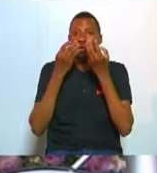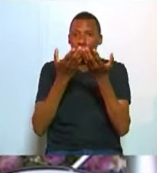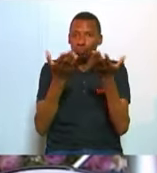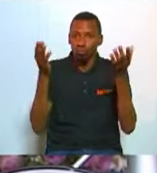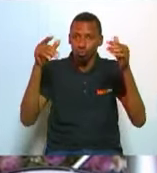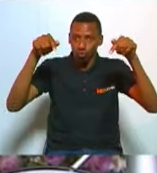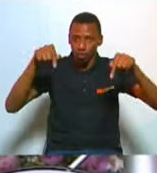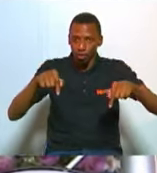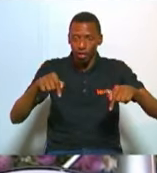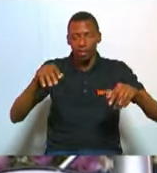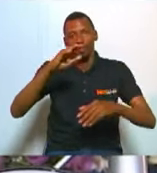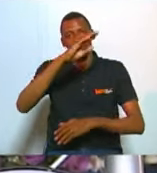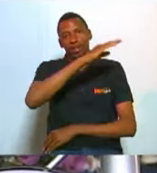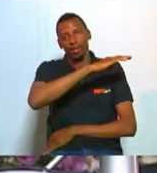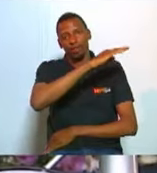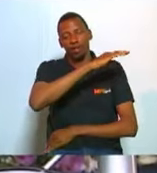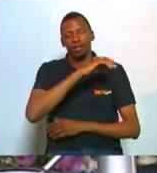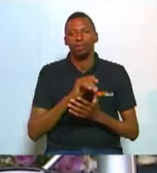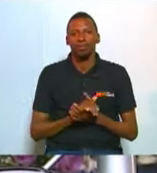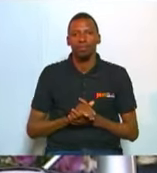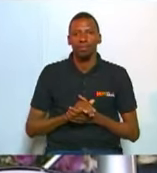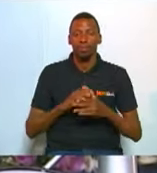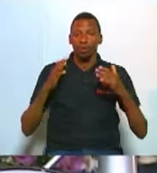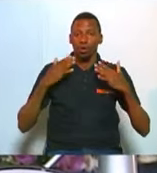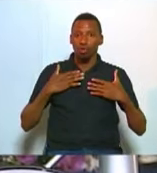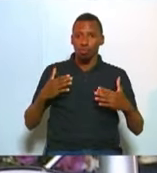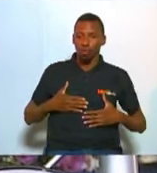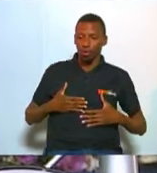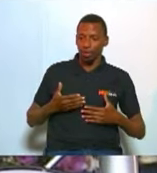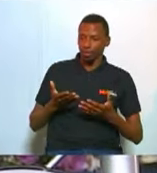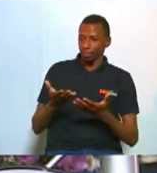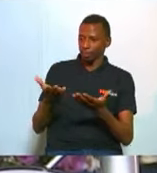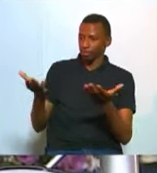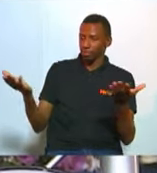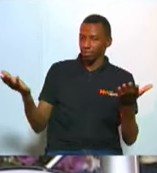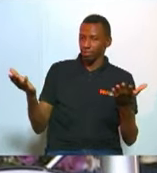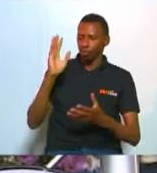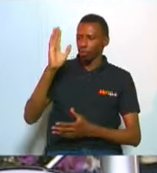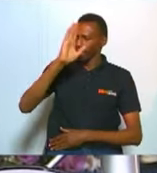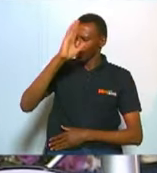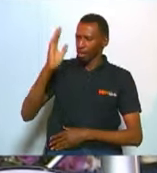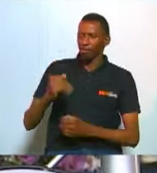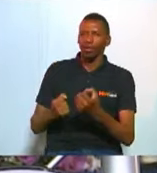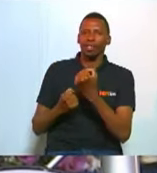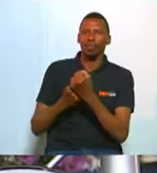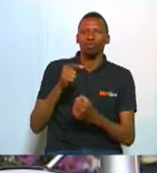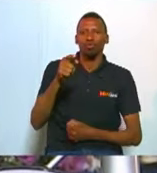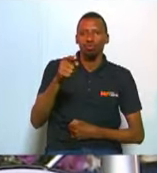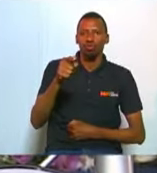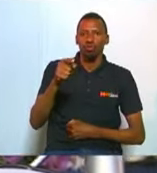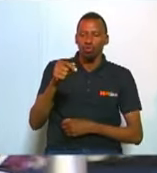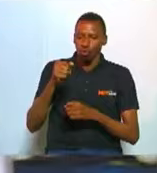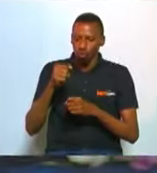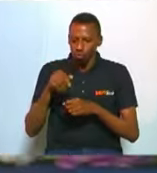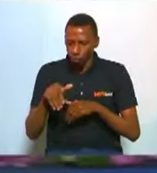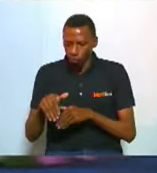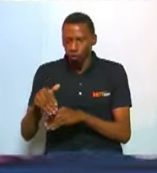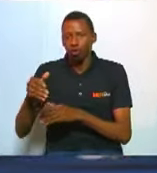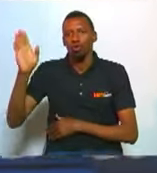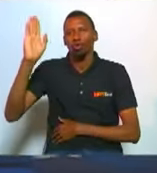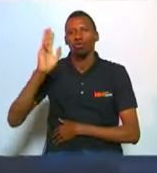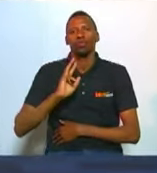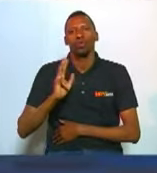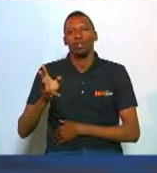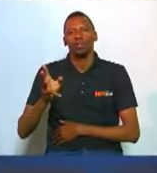the flesh will never support you to do God's will. Don't